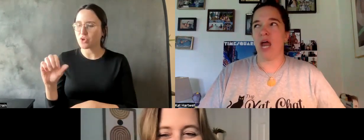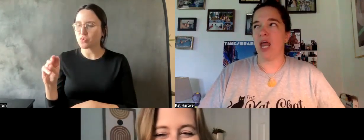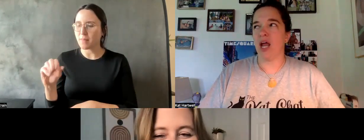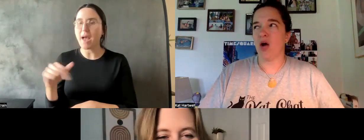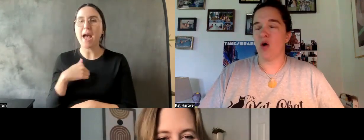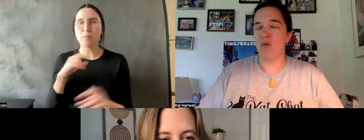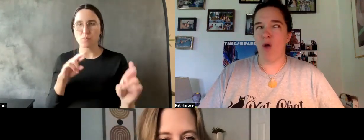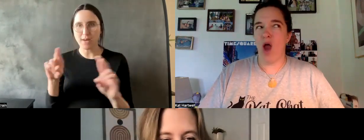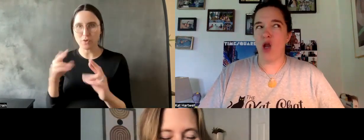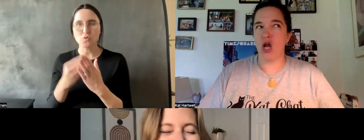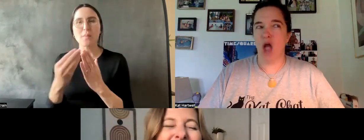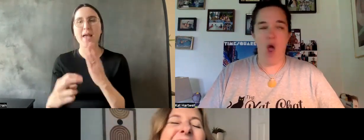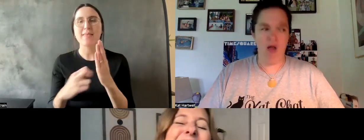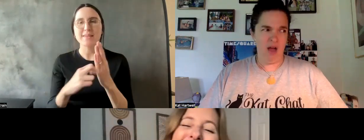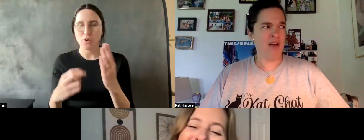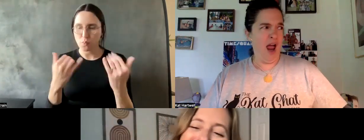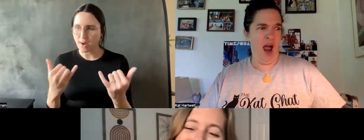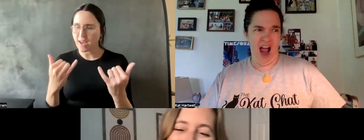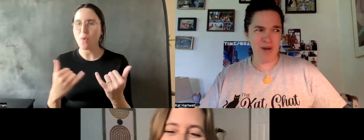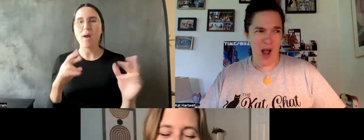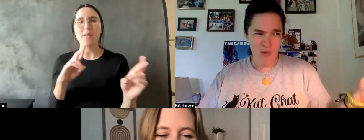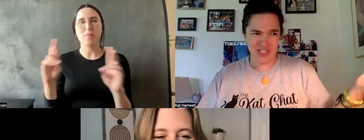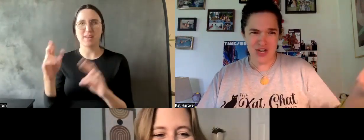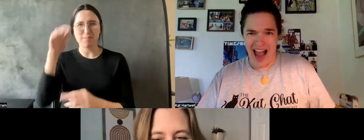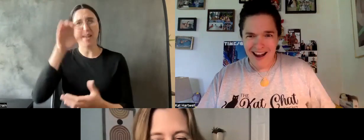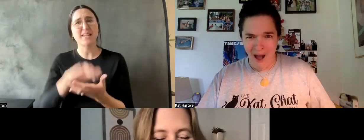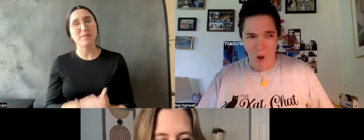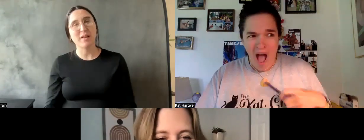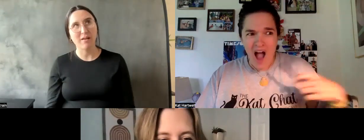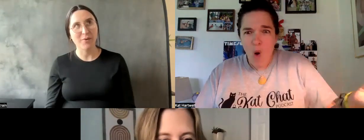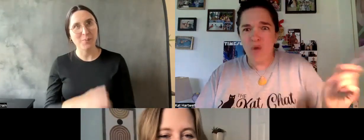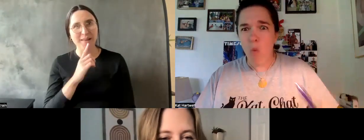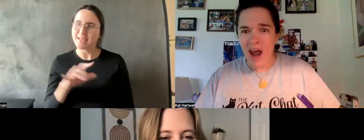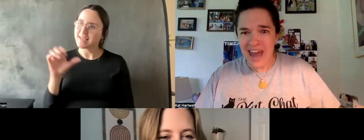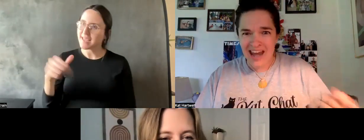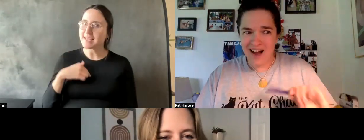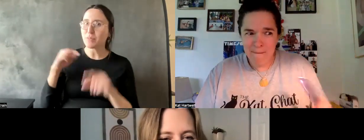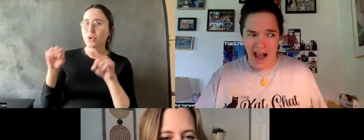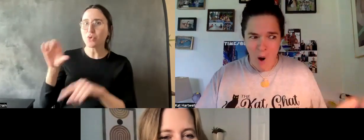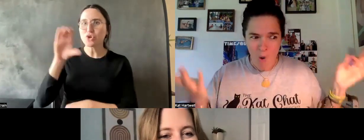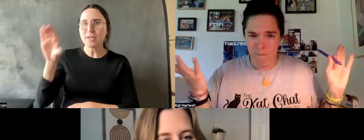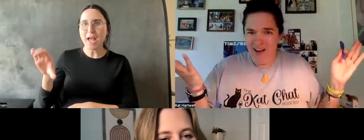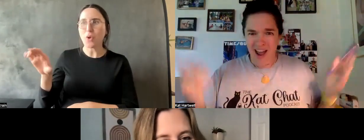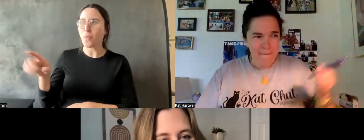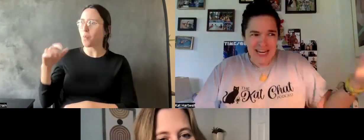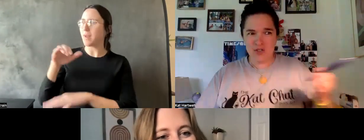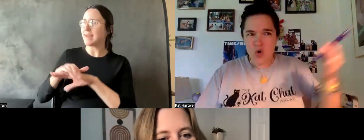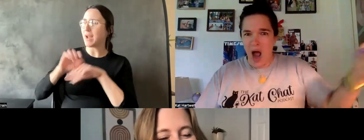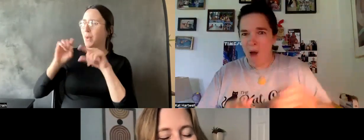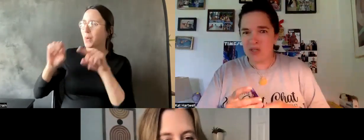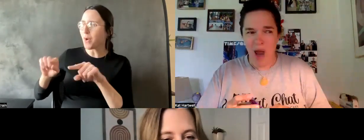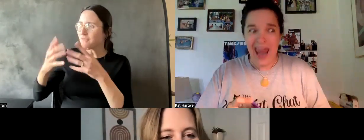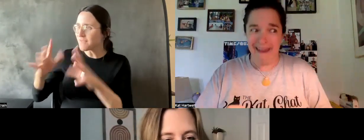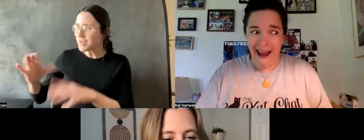oh boy. I'm gonna go. Yeah, I'm gonna go to Chicago. I go for one night and come back home. I mean,